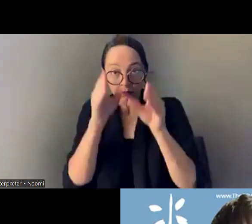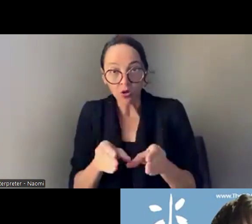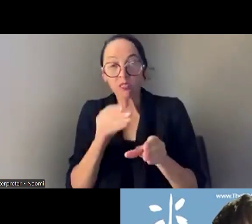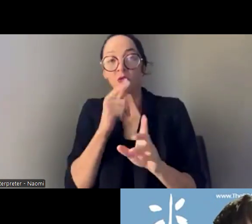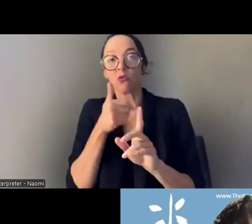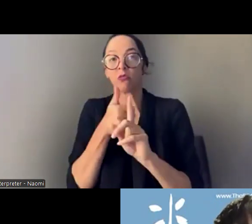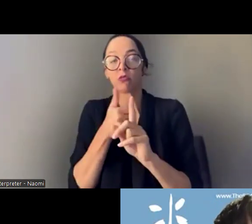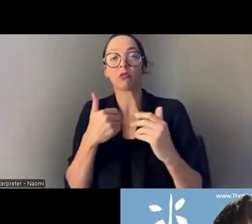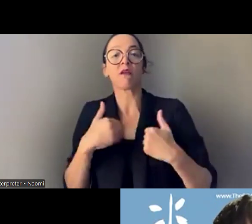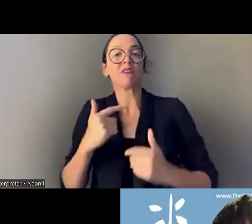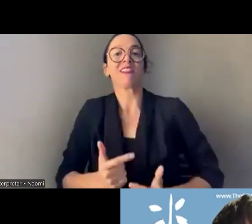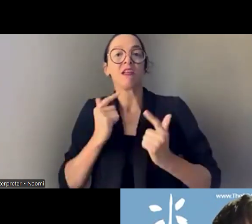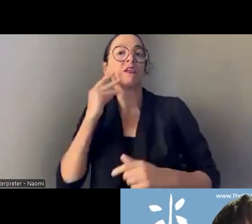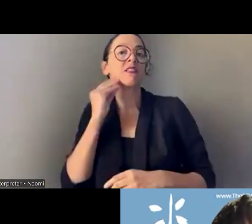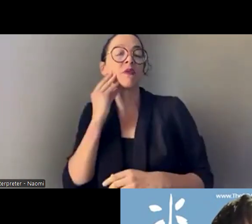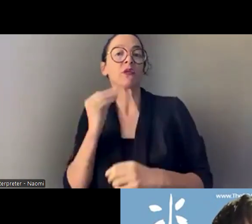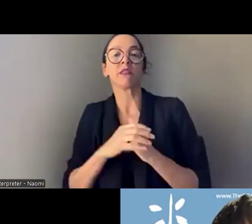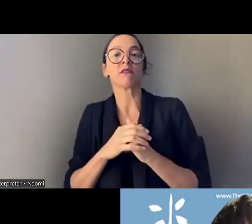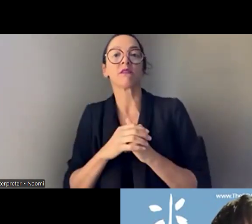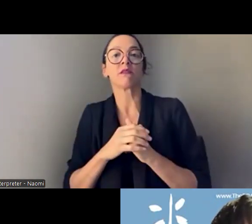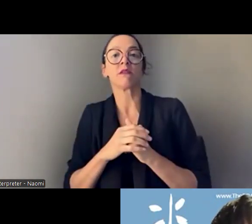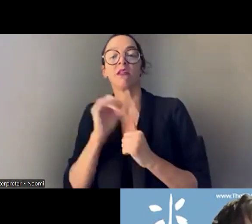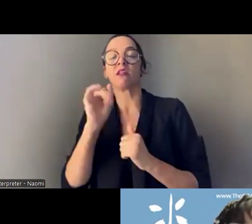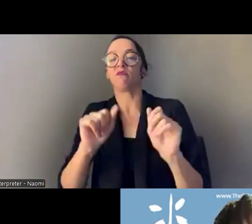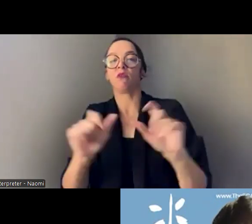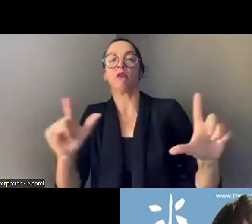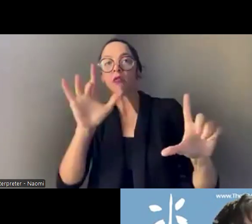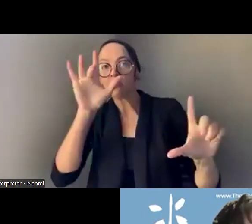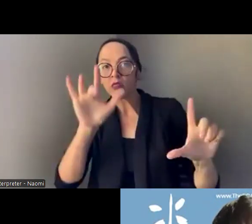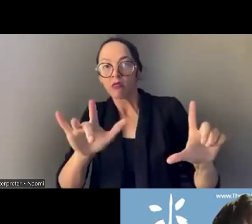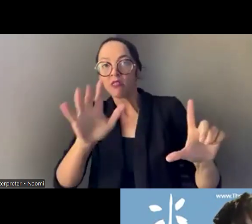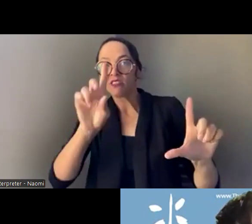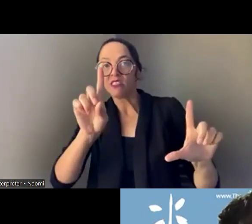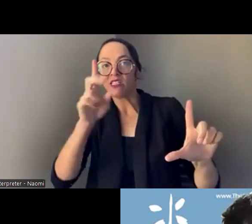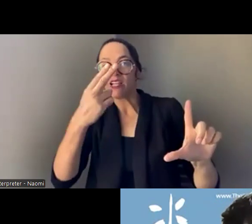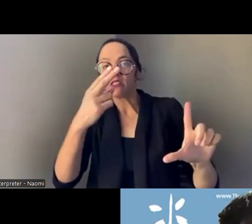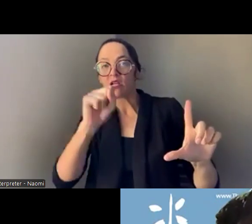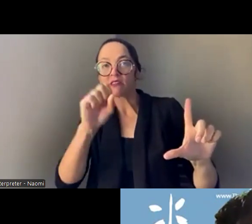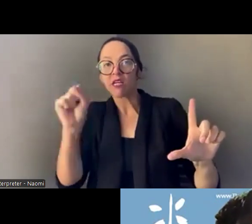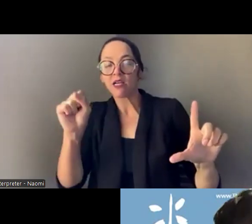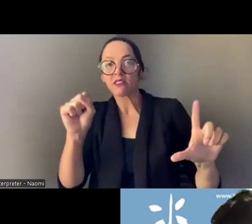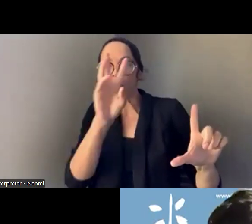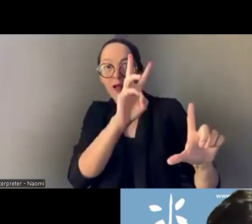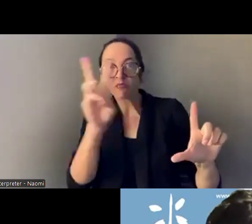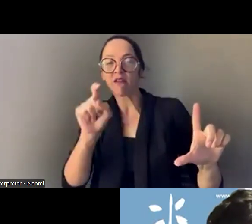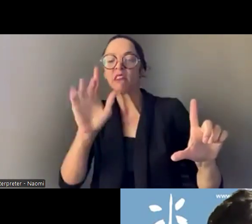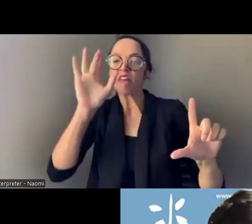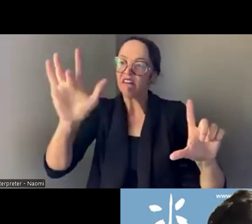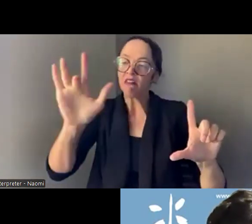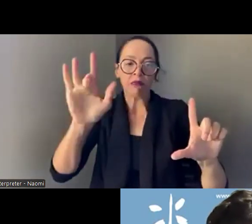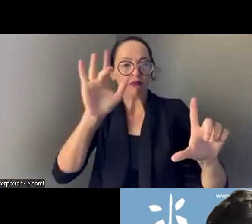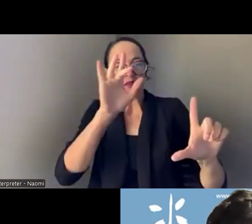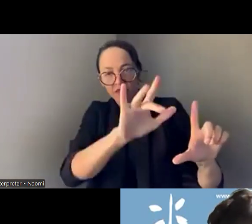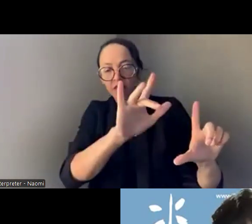DHSS site, you literally have to push on each waiver program to find out which one works for